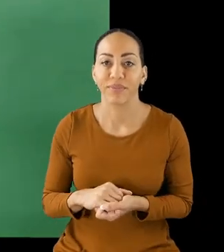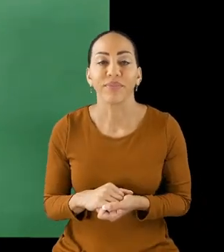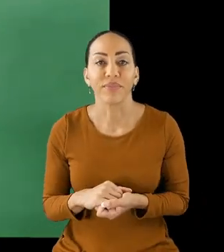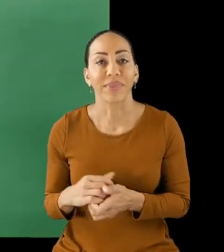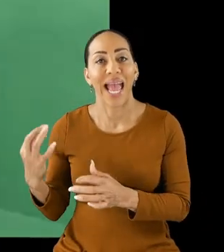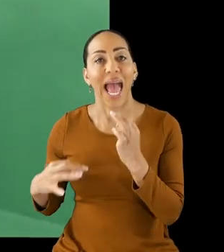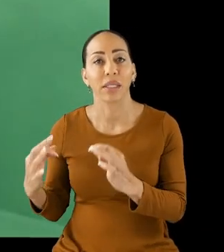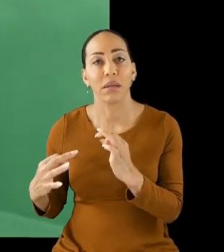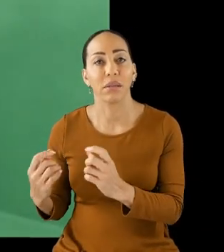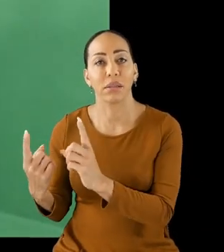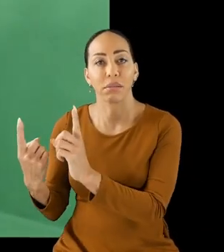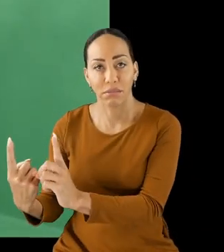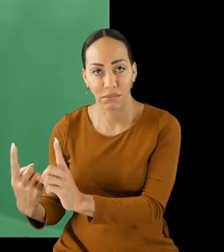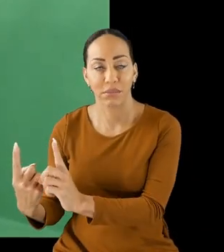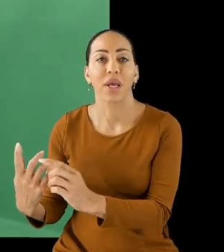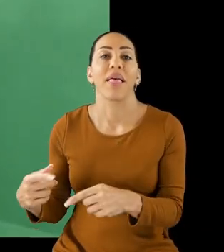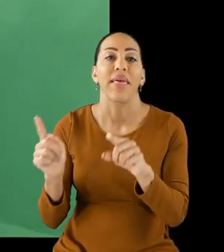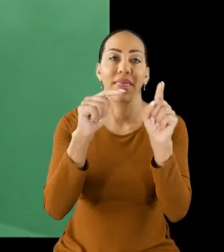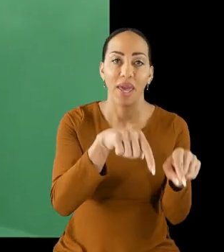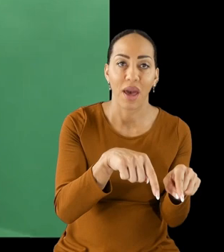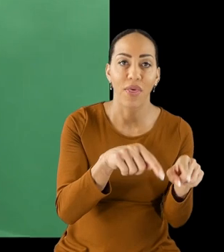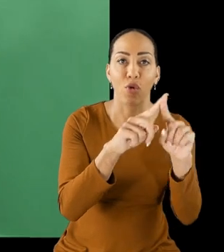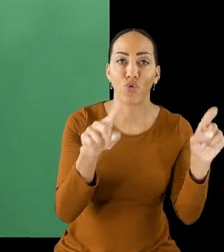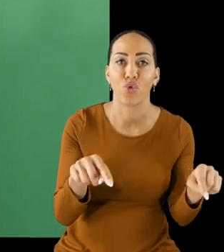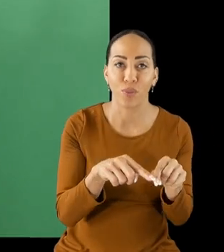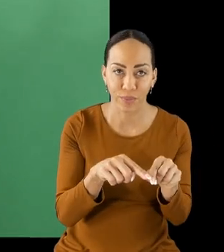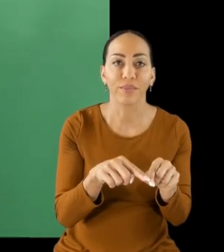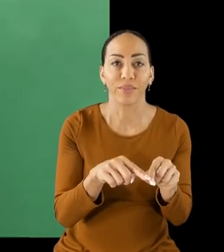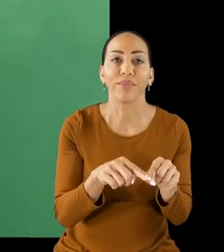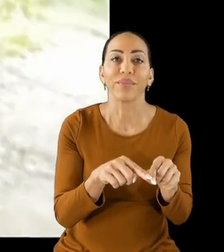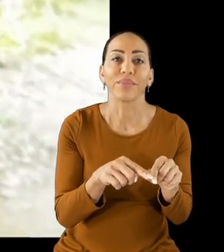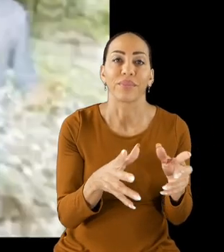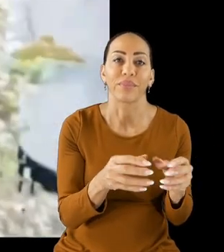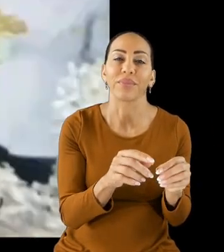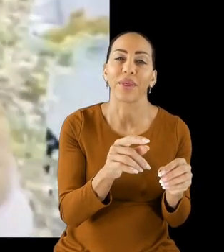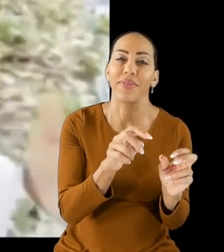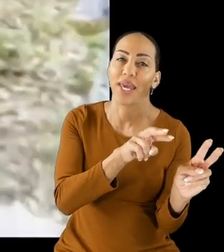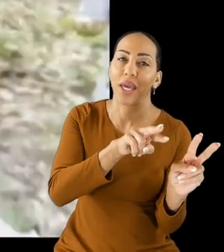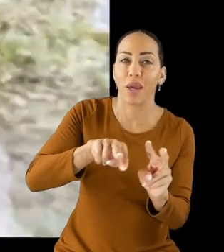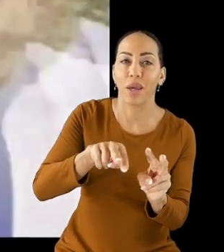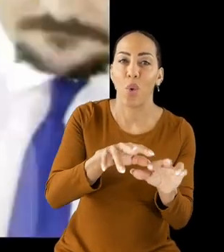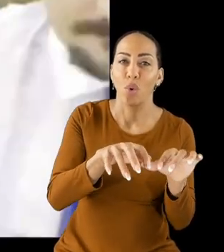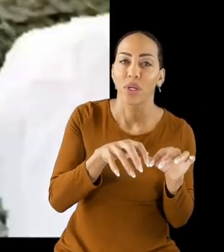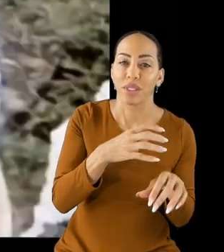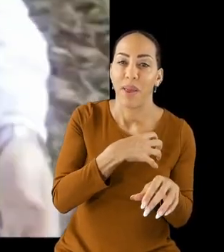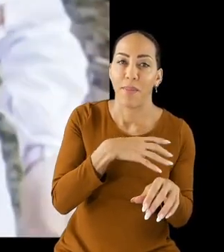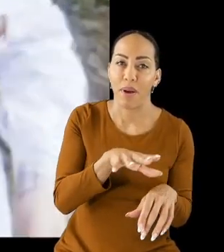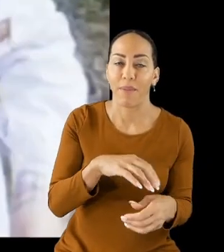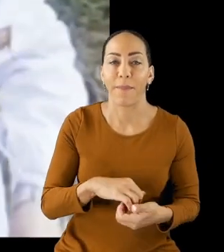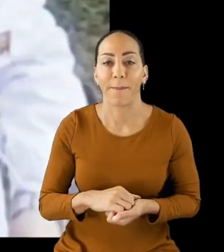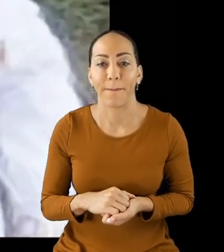two actors are in the other. That's interactivity, isn't it? Everything is so